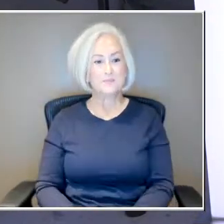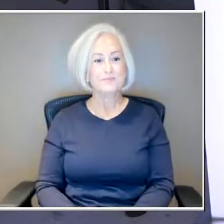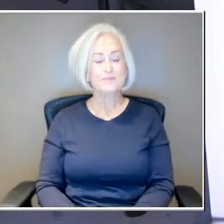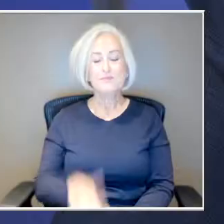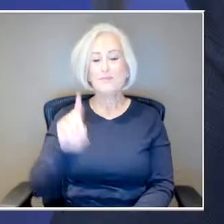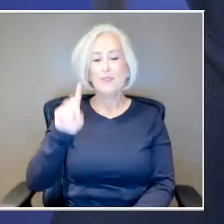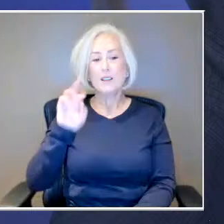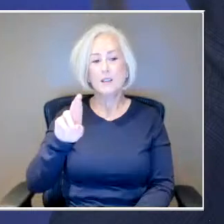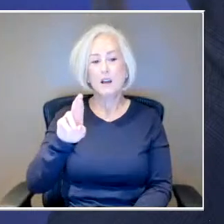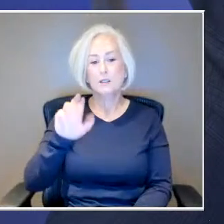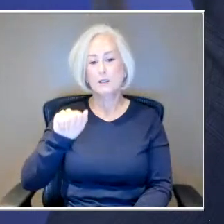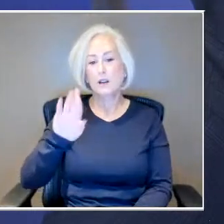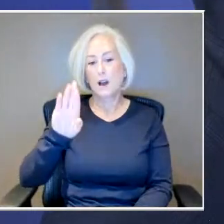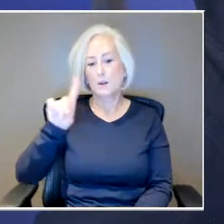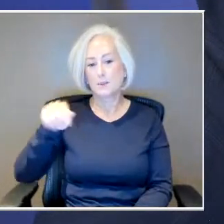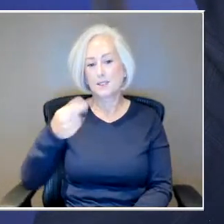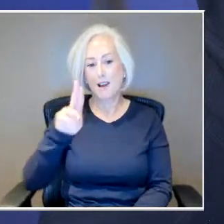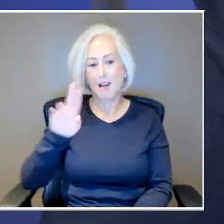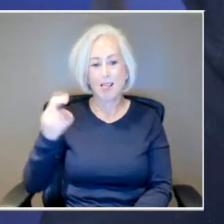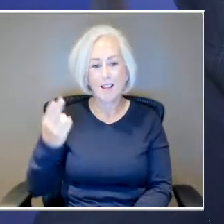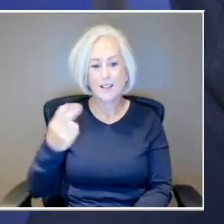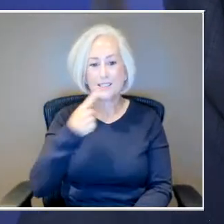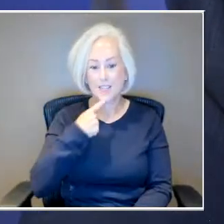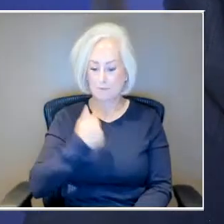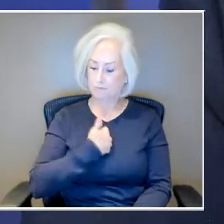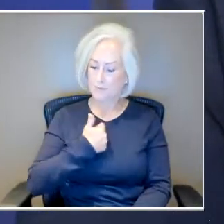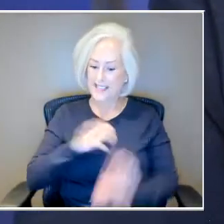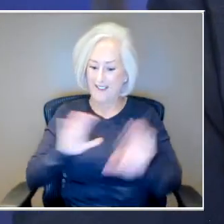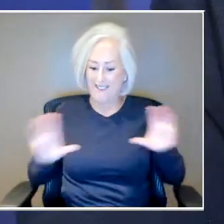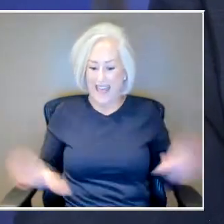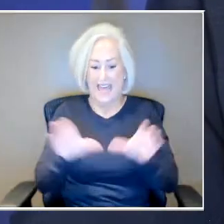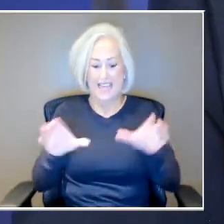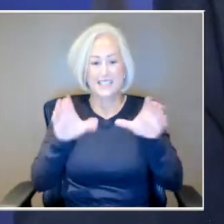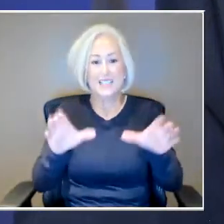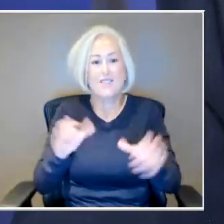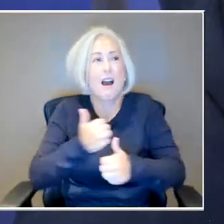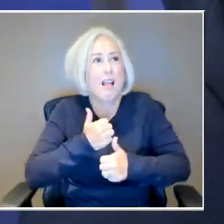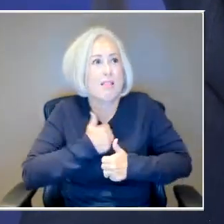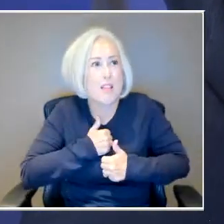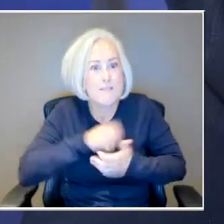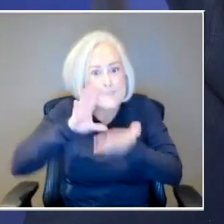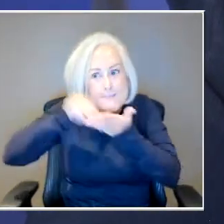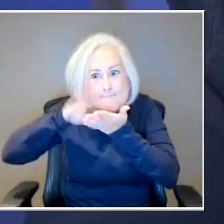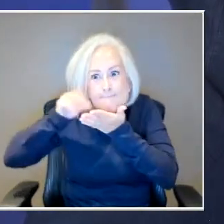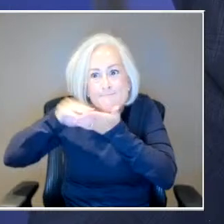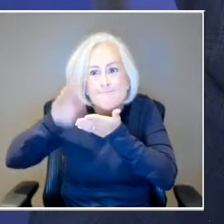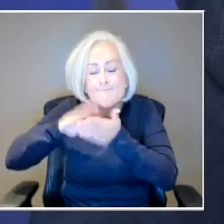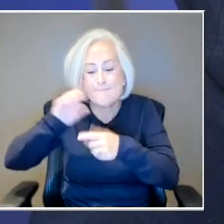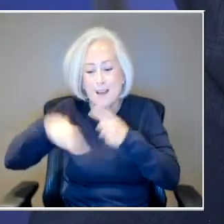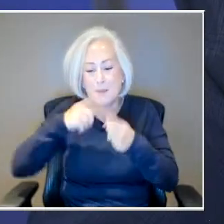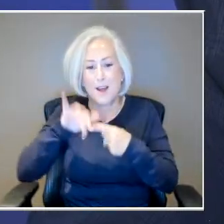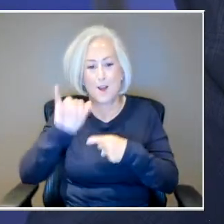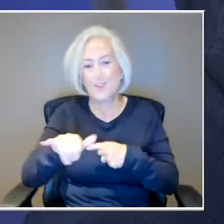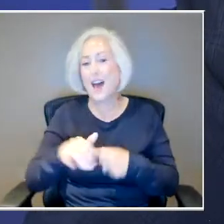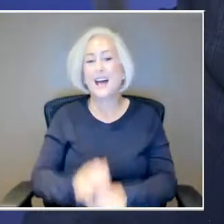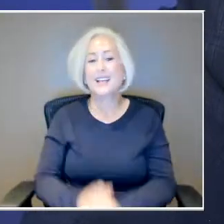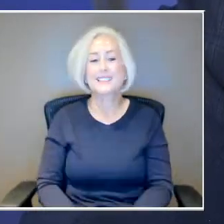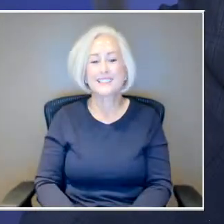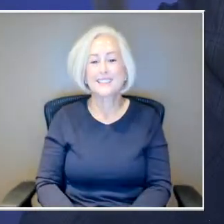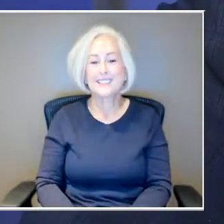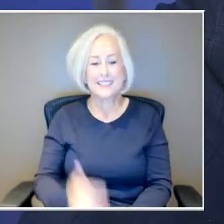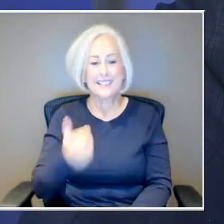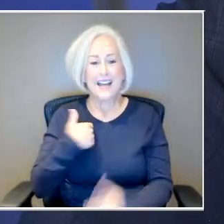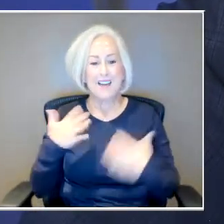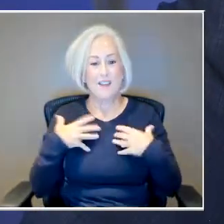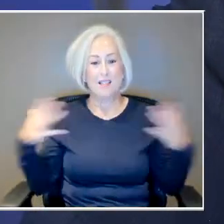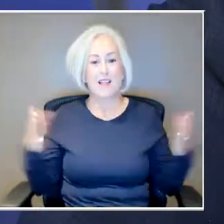you, I'm a very active patient. I love finding out about this. I had a lot of background and